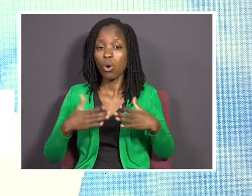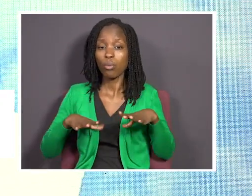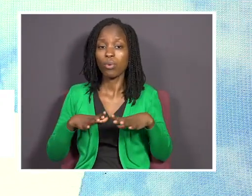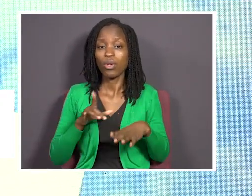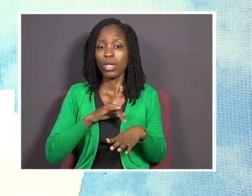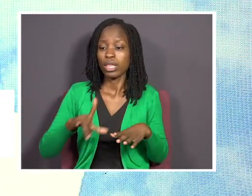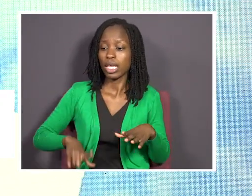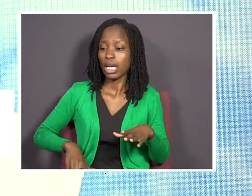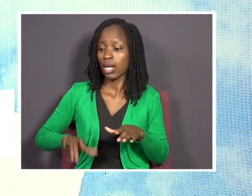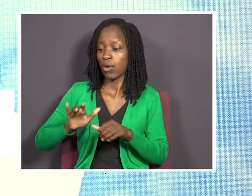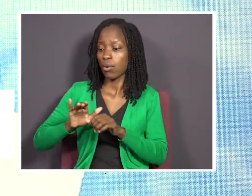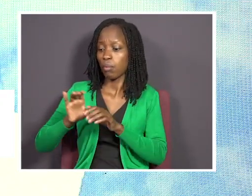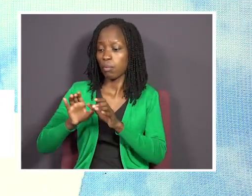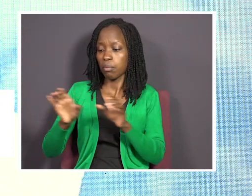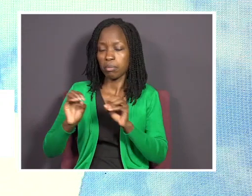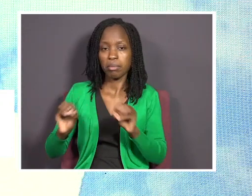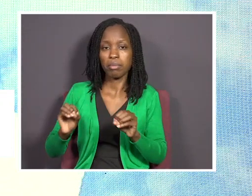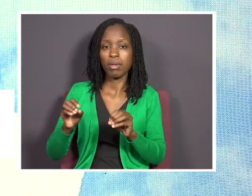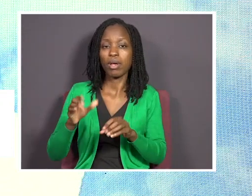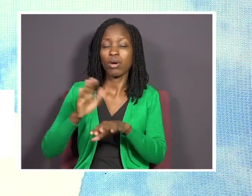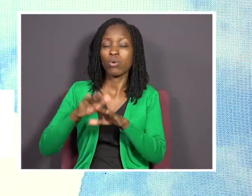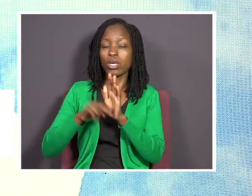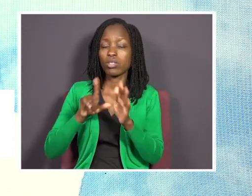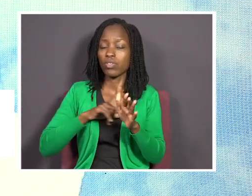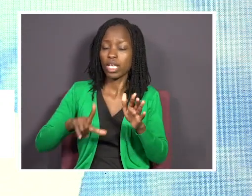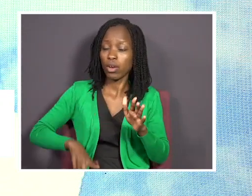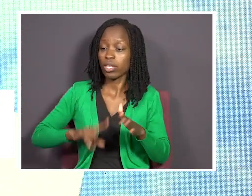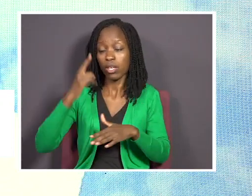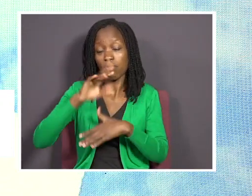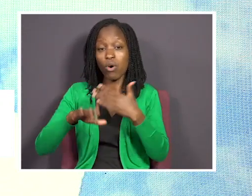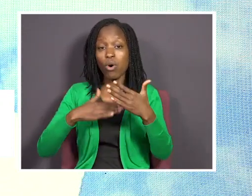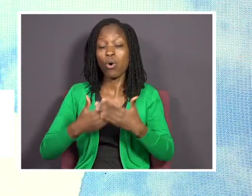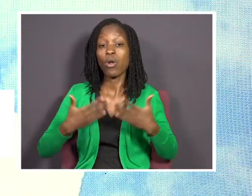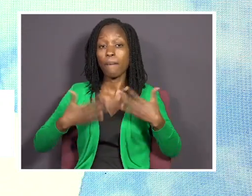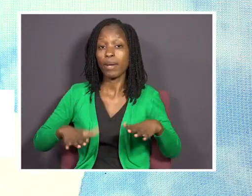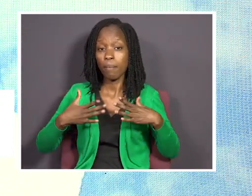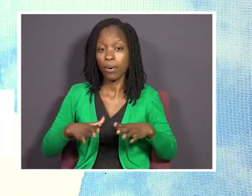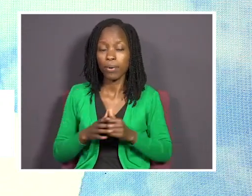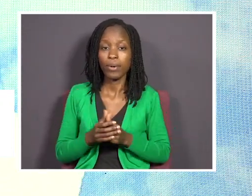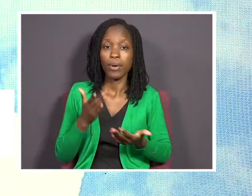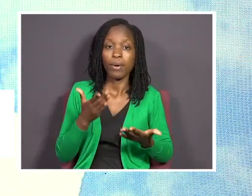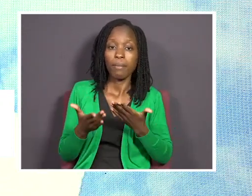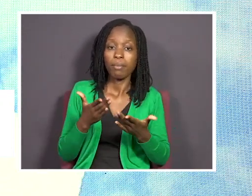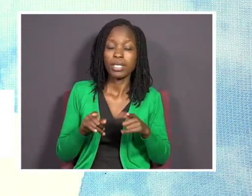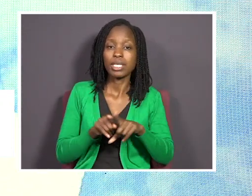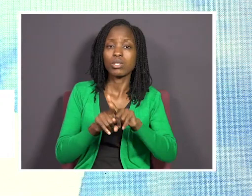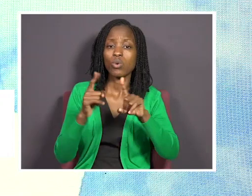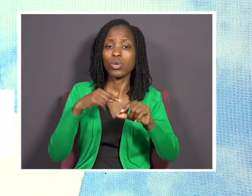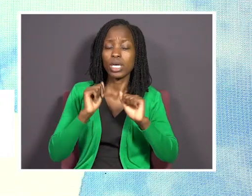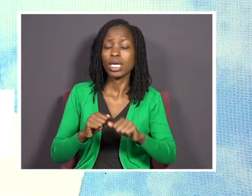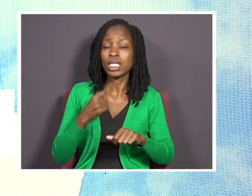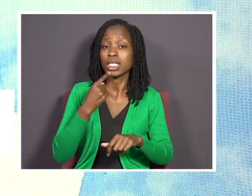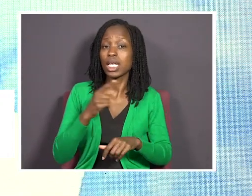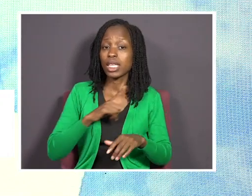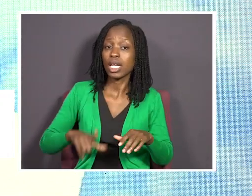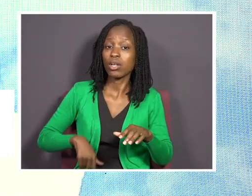not discriminate. His goodness is extended to all humankind. Maybe even we could say his